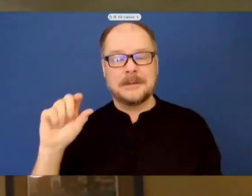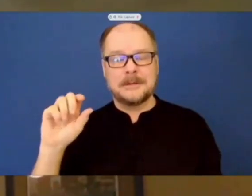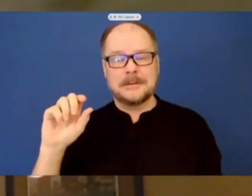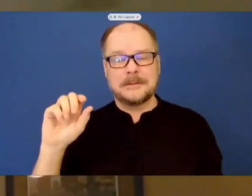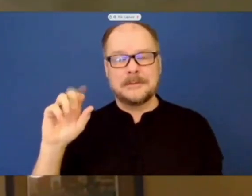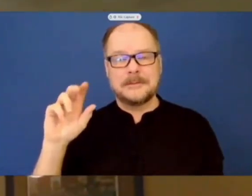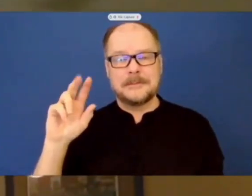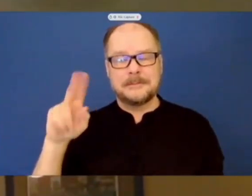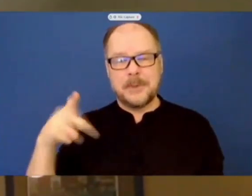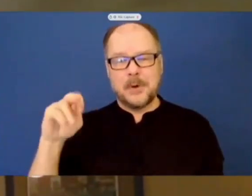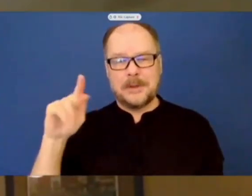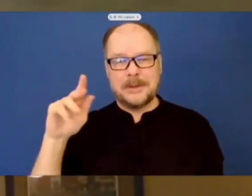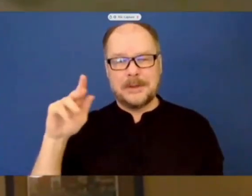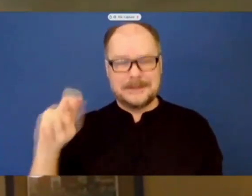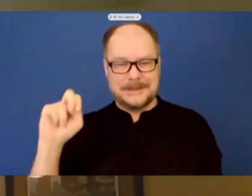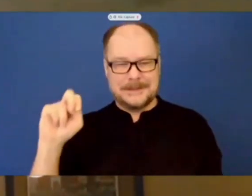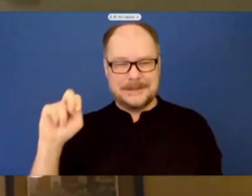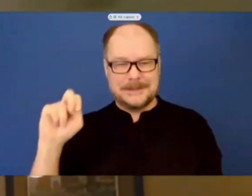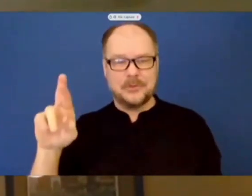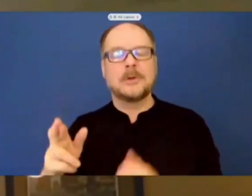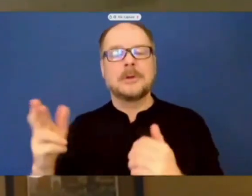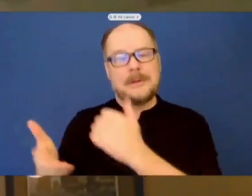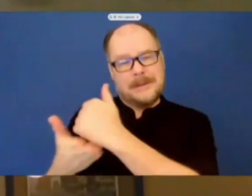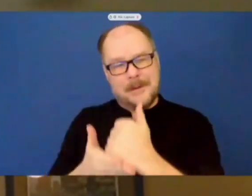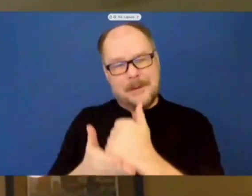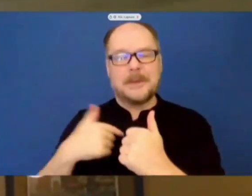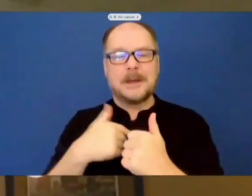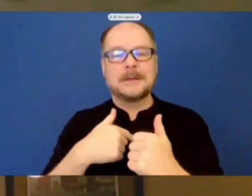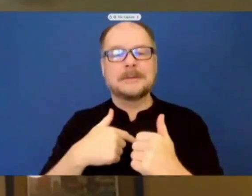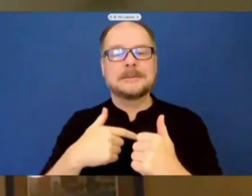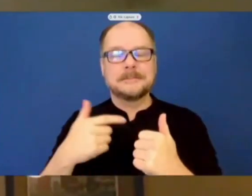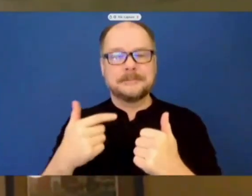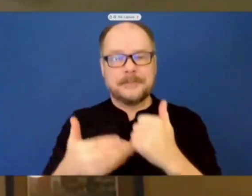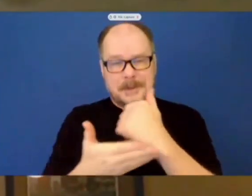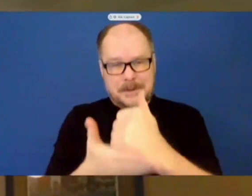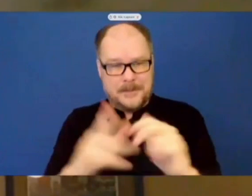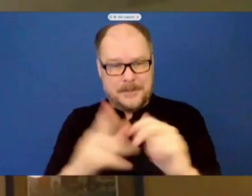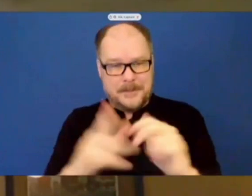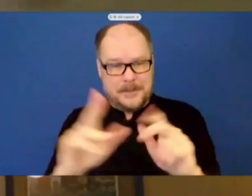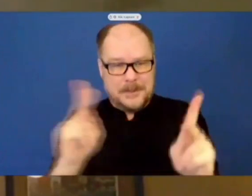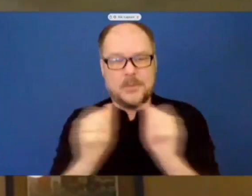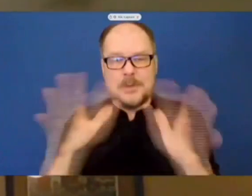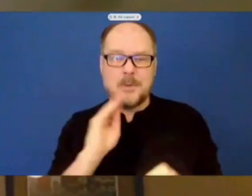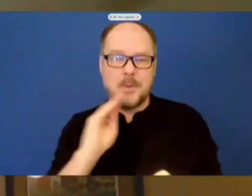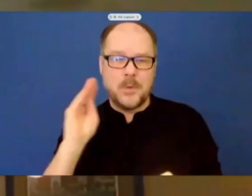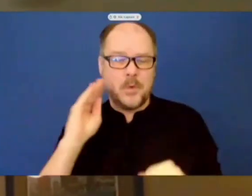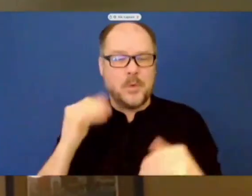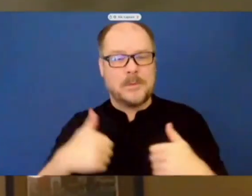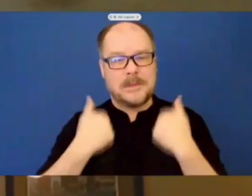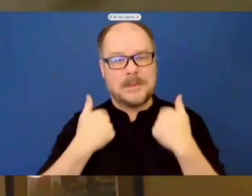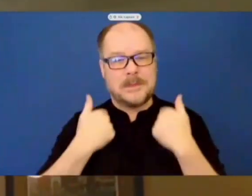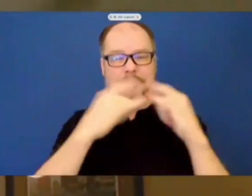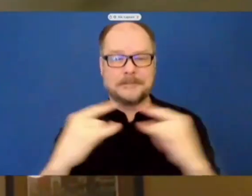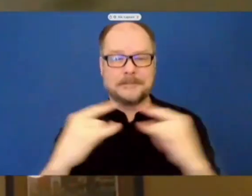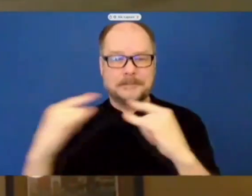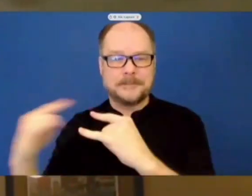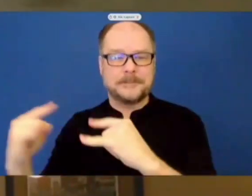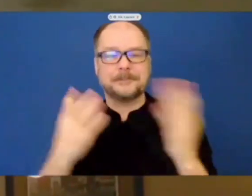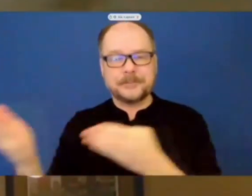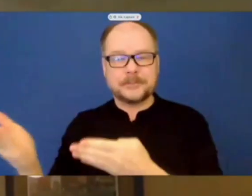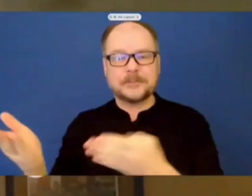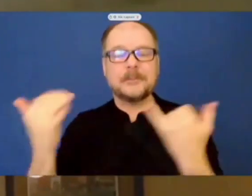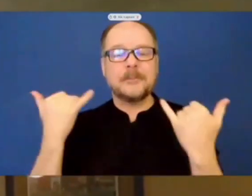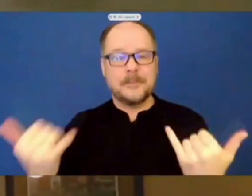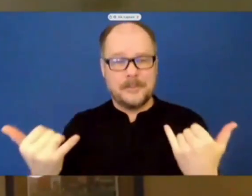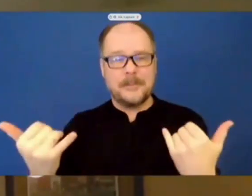leading our efforts to help relocate homeless at the North End encampment. Today's virtual press conference is closed captioned for the